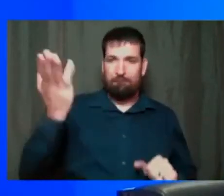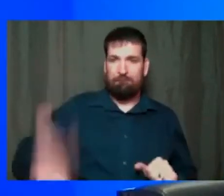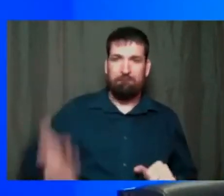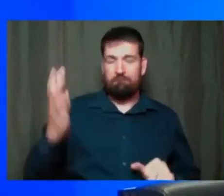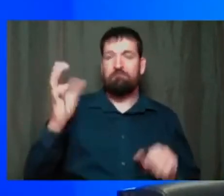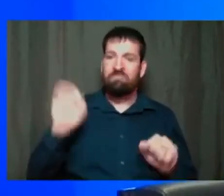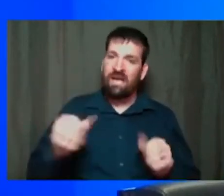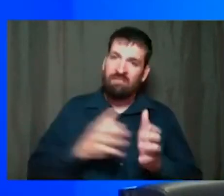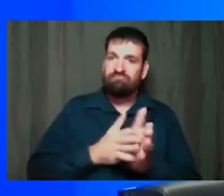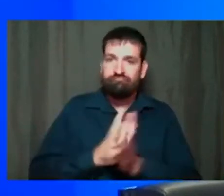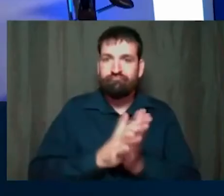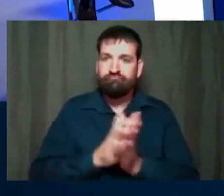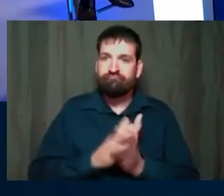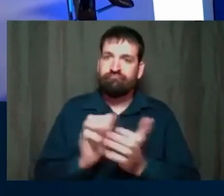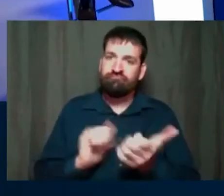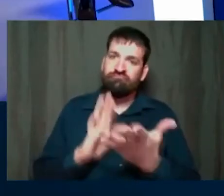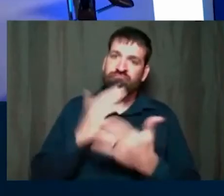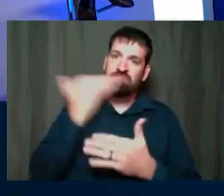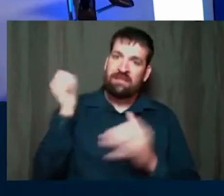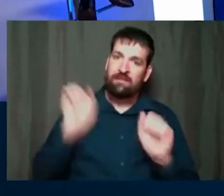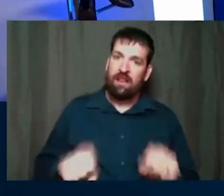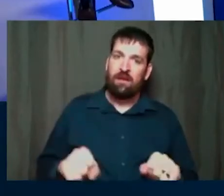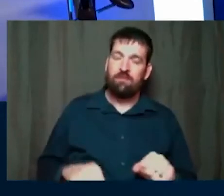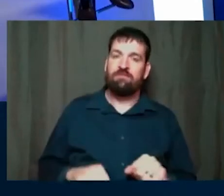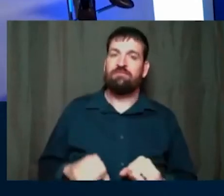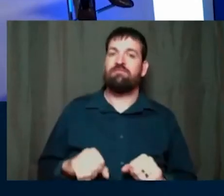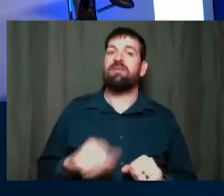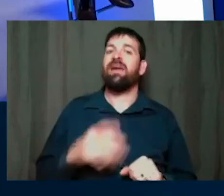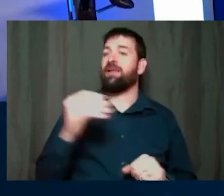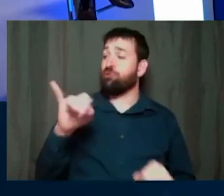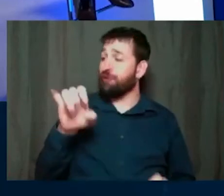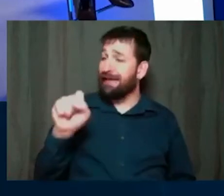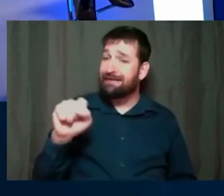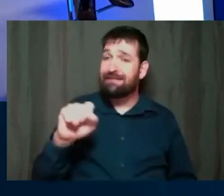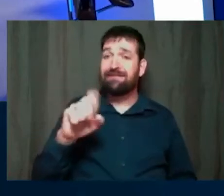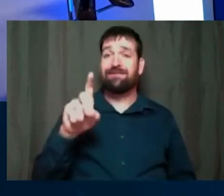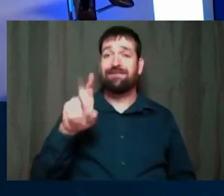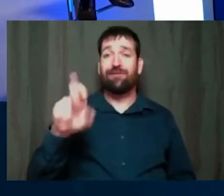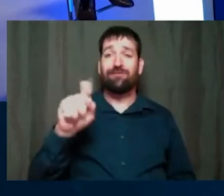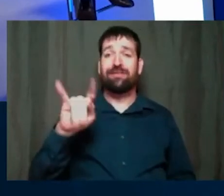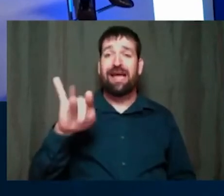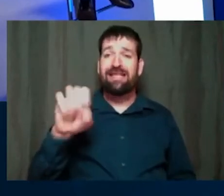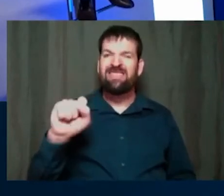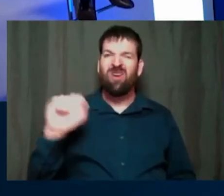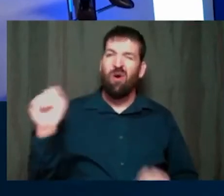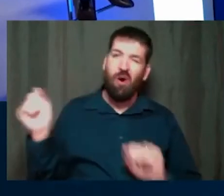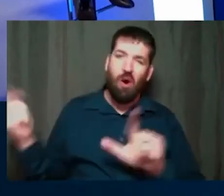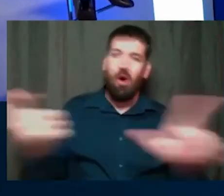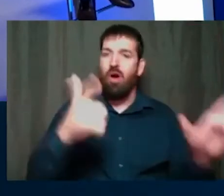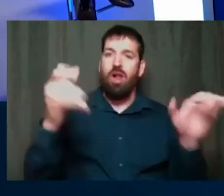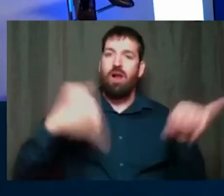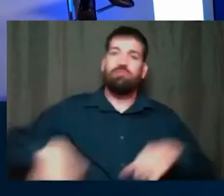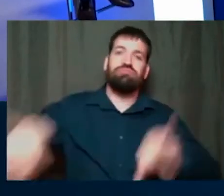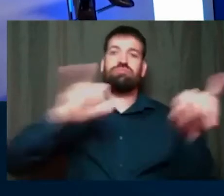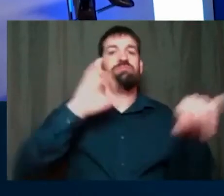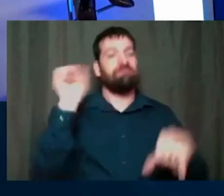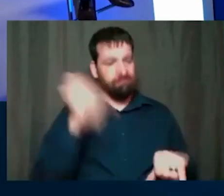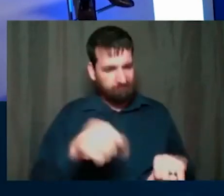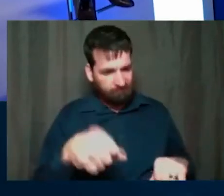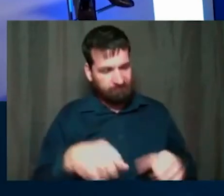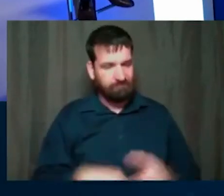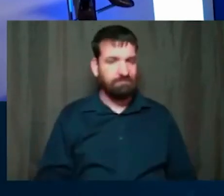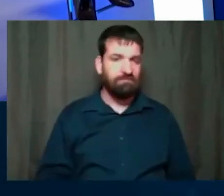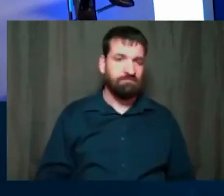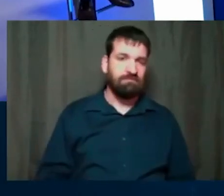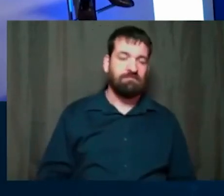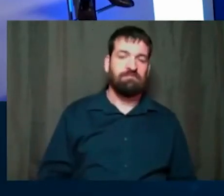best of your ability. Yeah, Deb and Jess, And Jess. Dr. Stites, and Dr. Hawkins. We're all like that, right? We all do it. Okay, we Gotta all- do I'm- it. I'm thinking, I'm